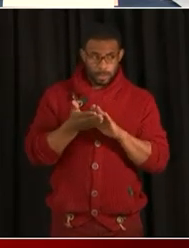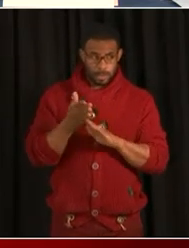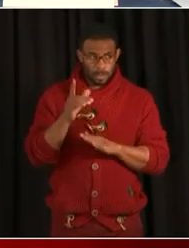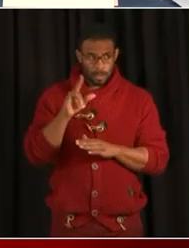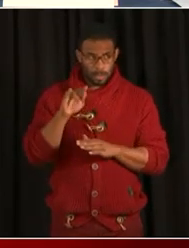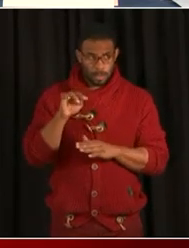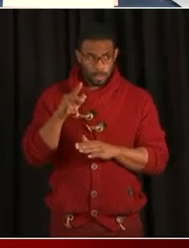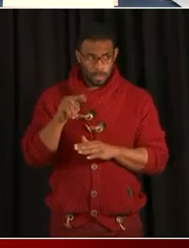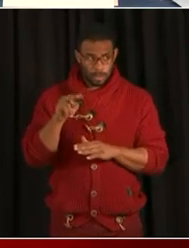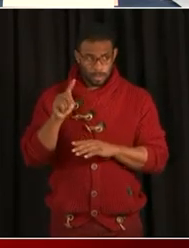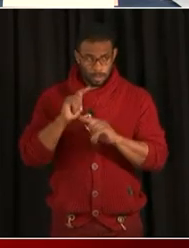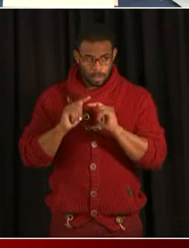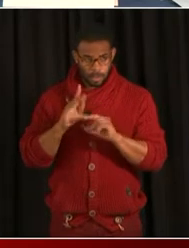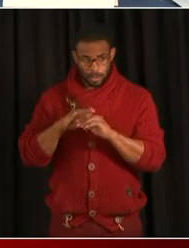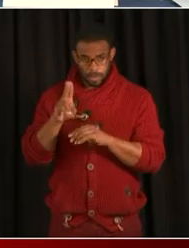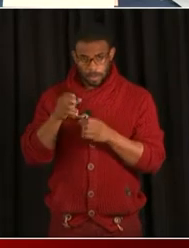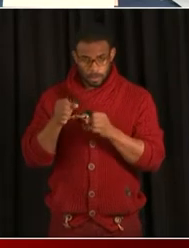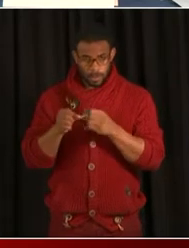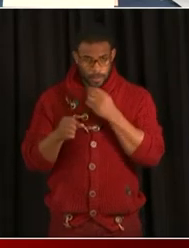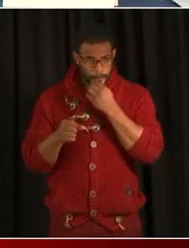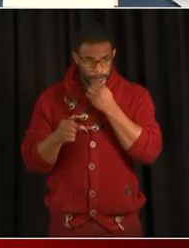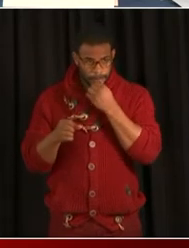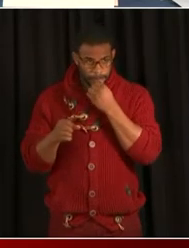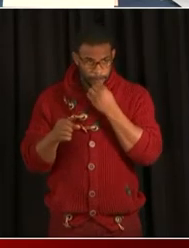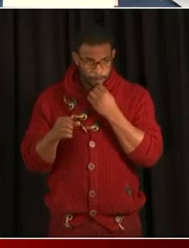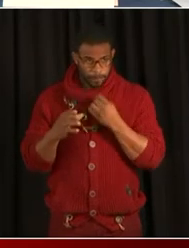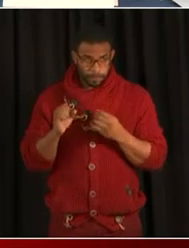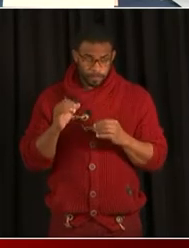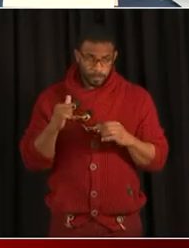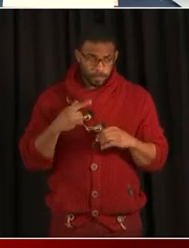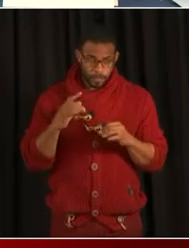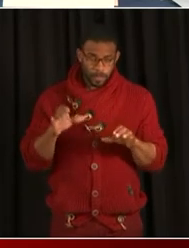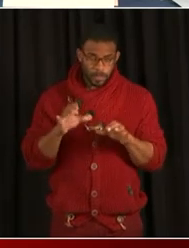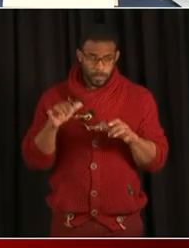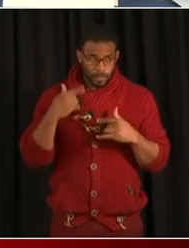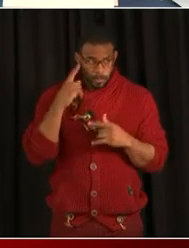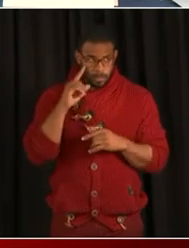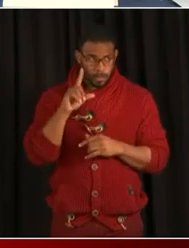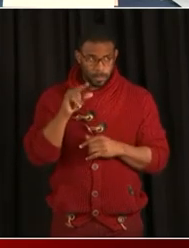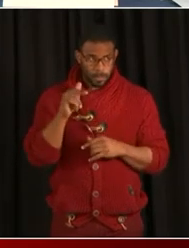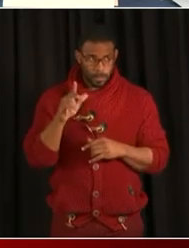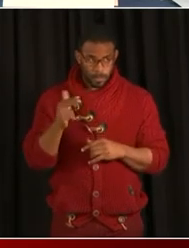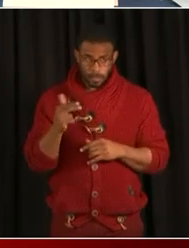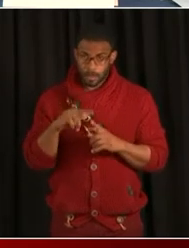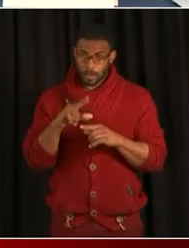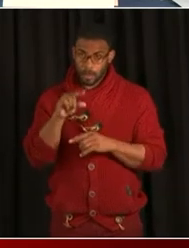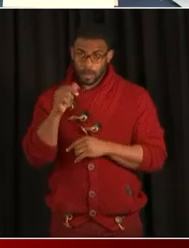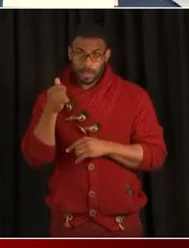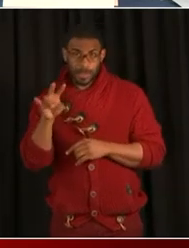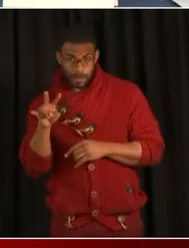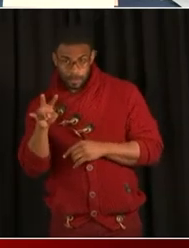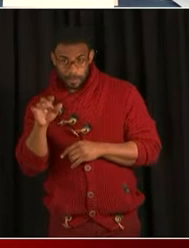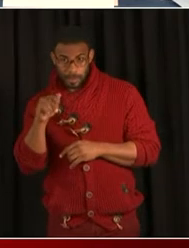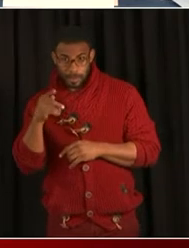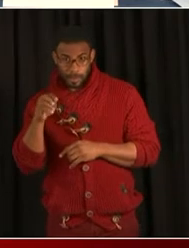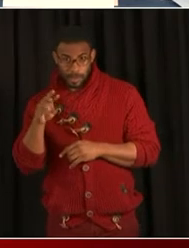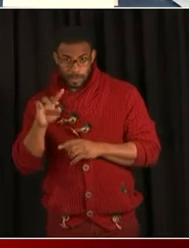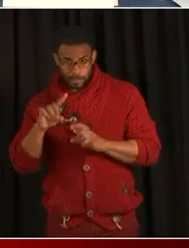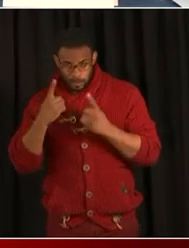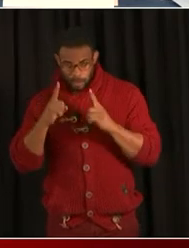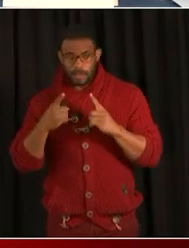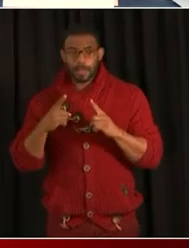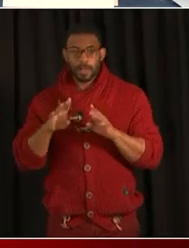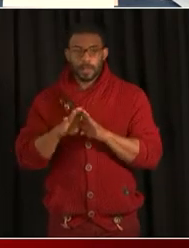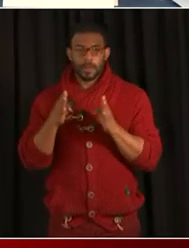operate the Lincoln Theater on U Street. And so we've been doing that since 2013. In 2017, the Anthem